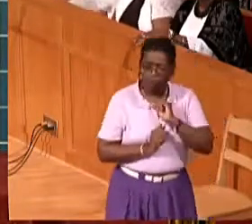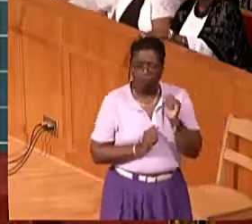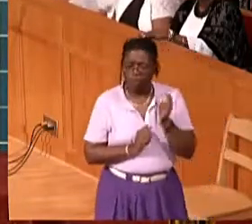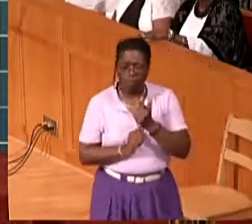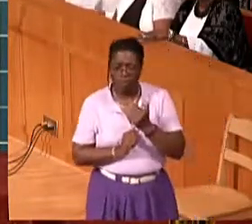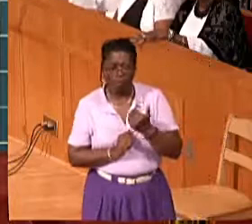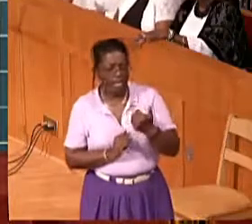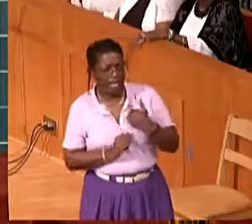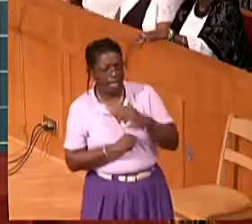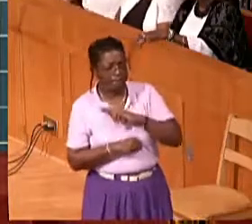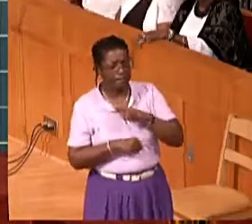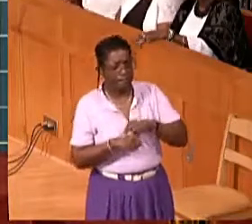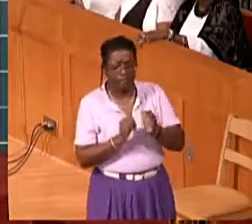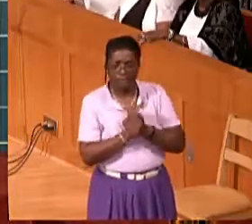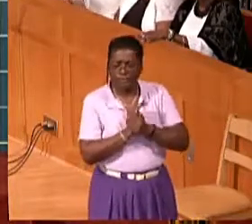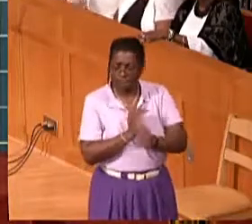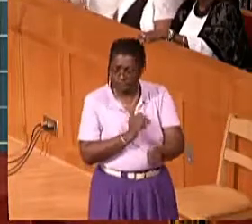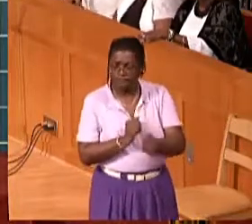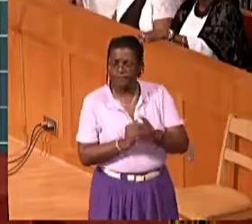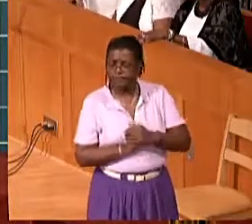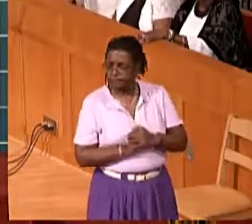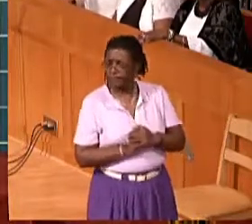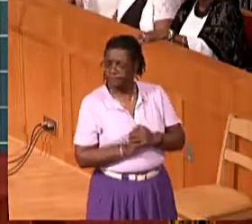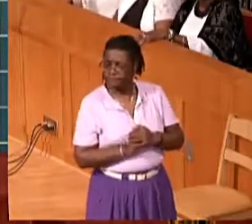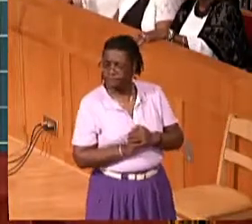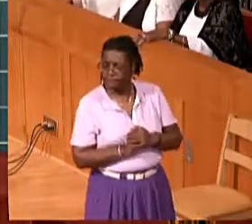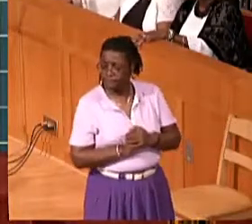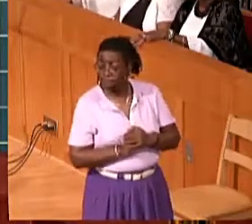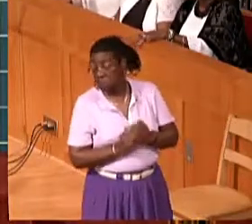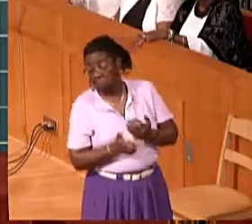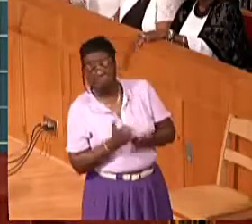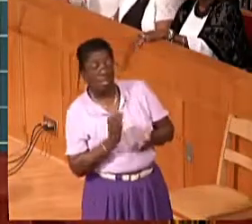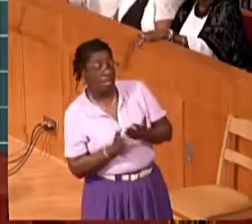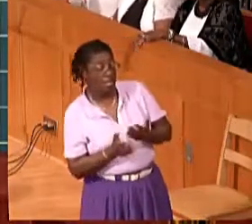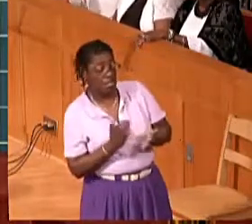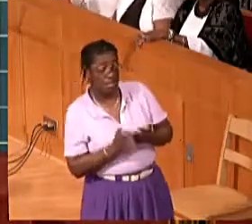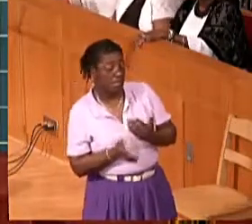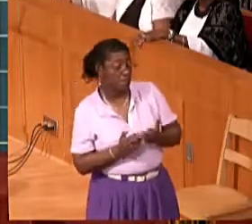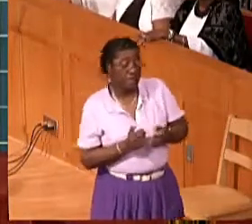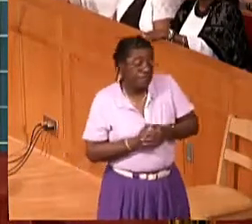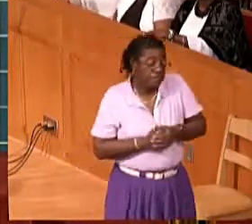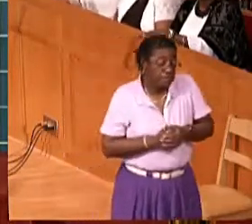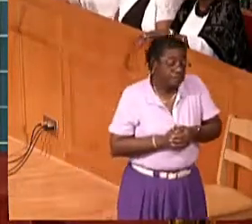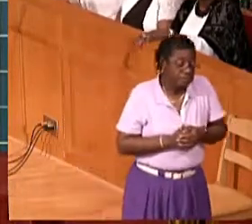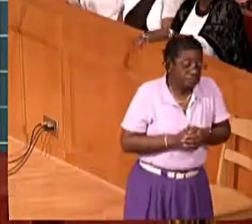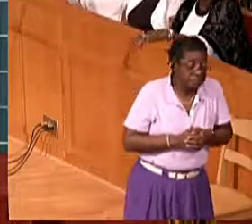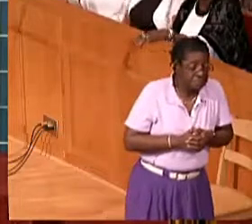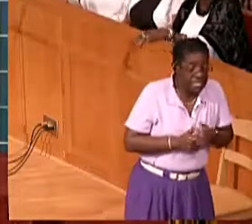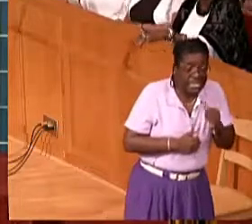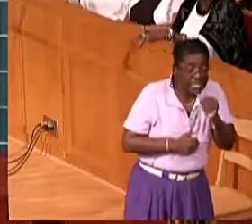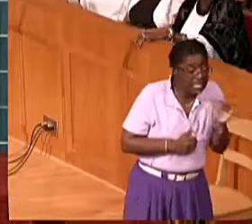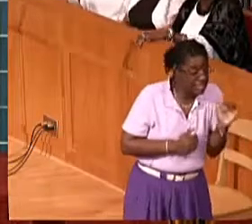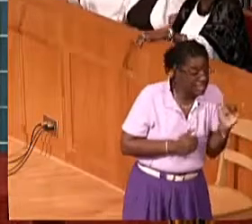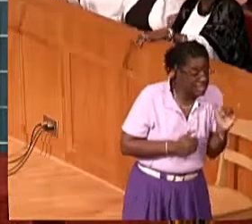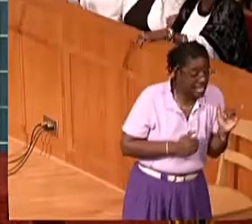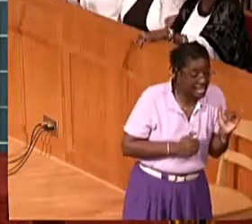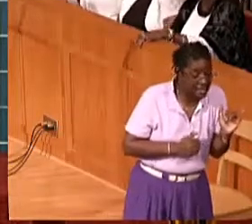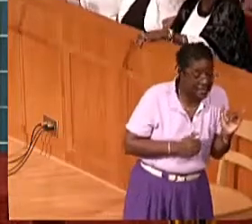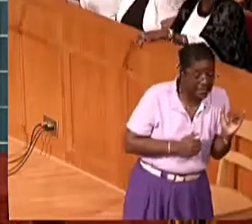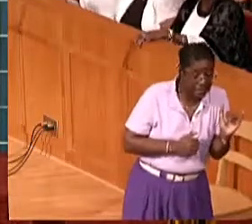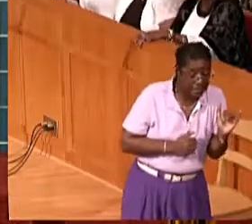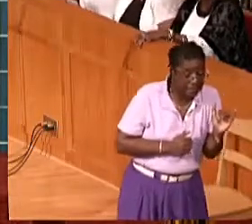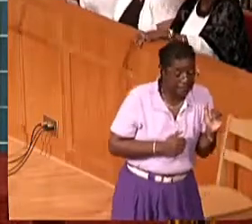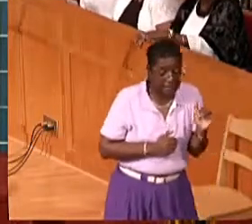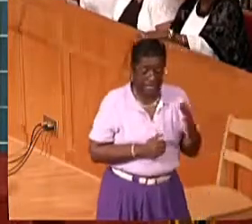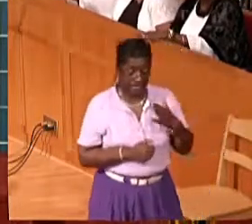The brother next to me, his talent ain't that good, but he's got talent. Come on, help me. He